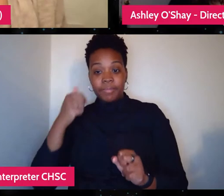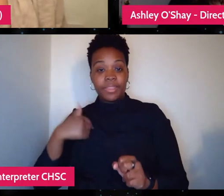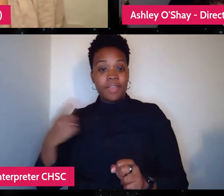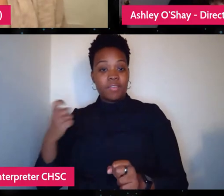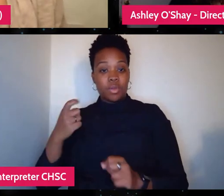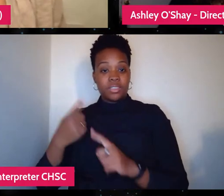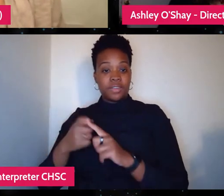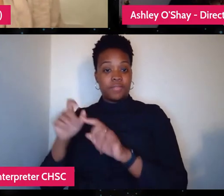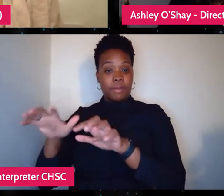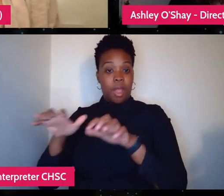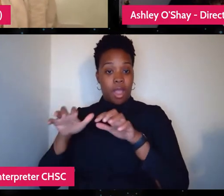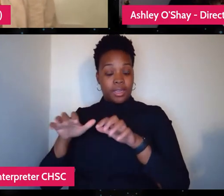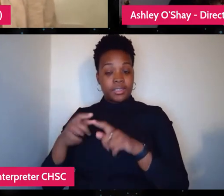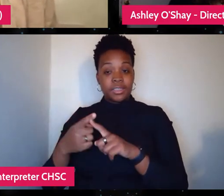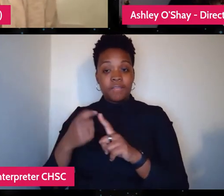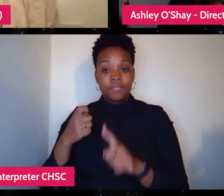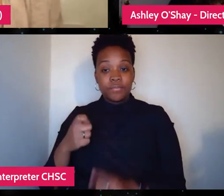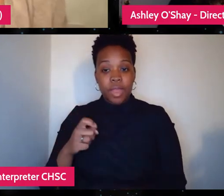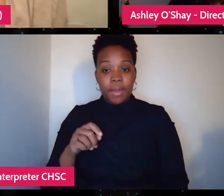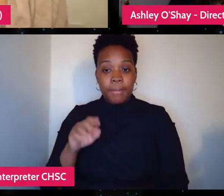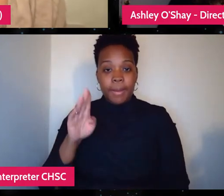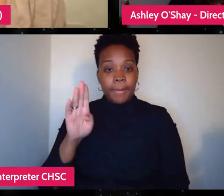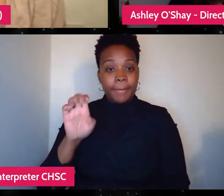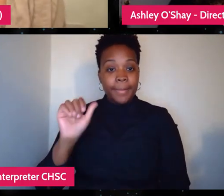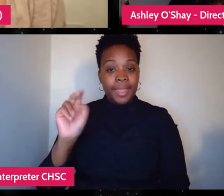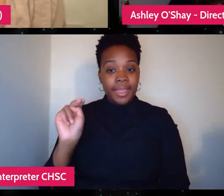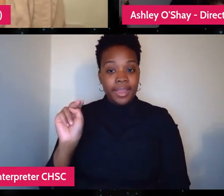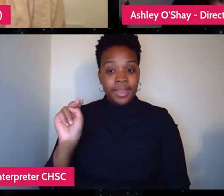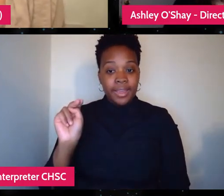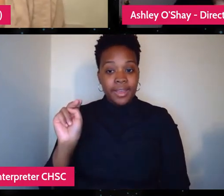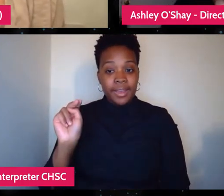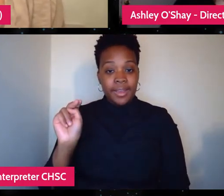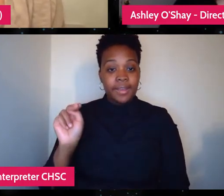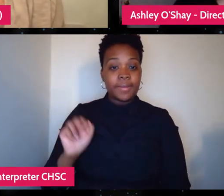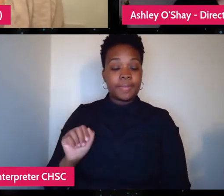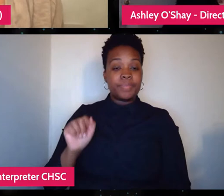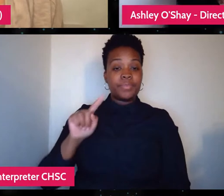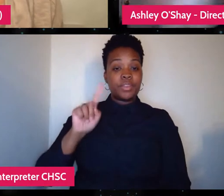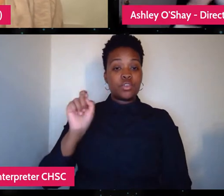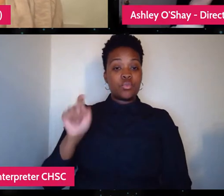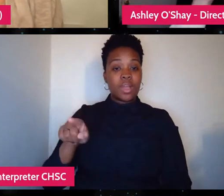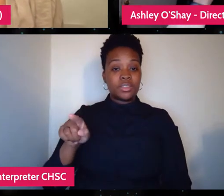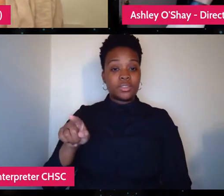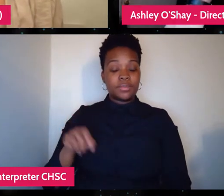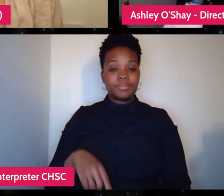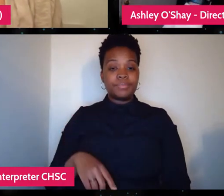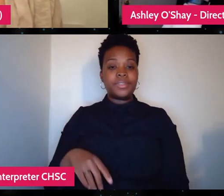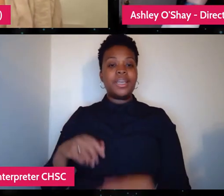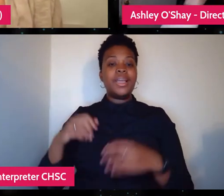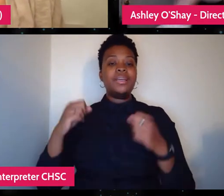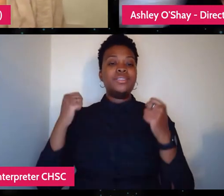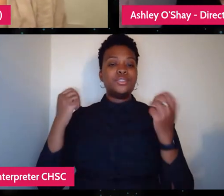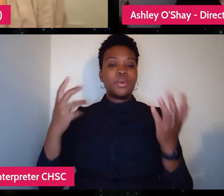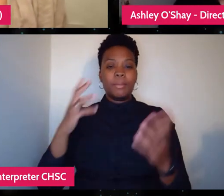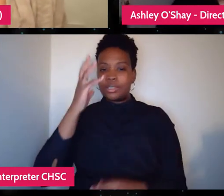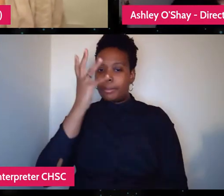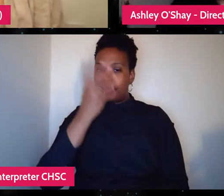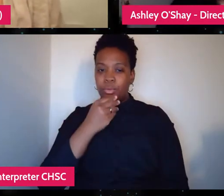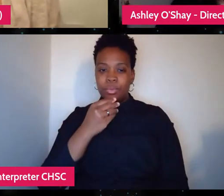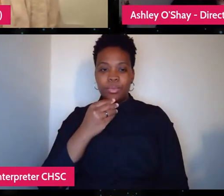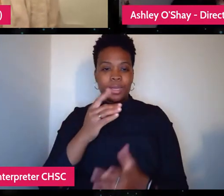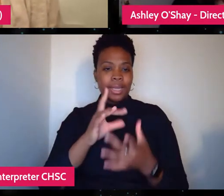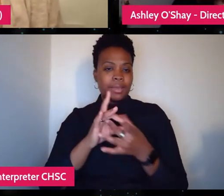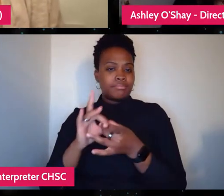audience. It's from Bean. And the question is, there's so much beauty and camaraderie